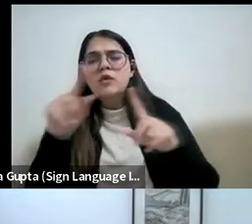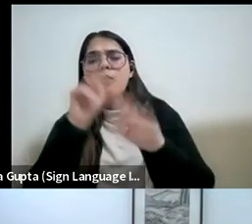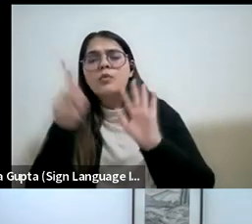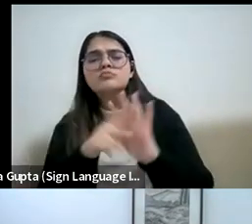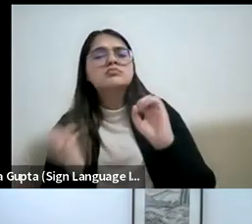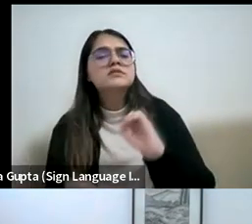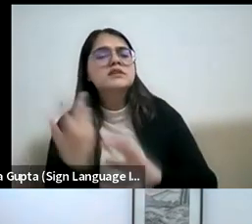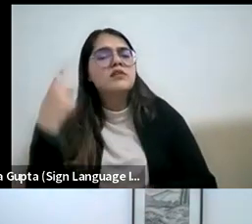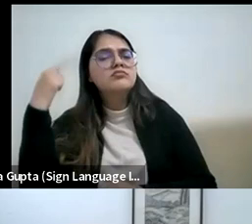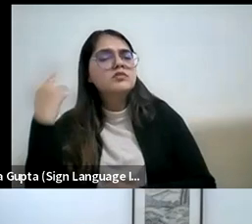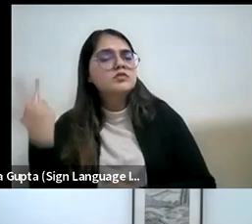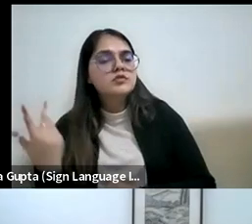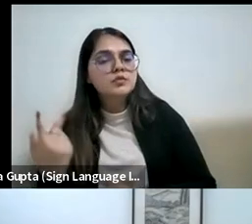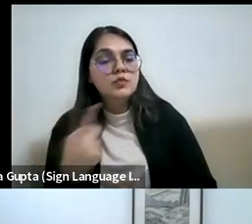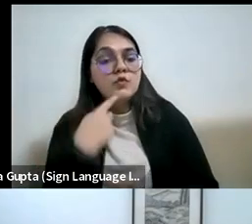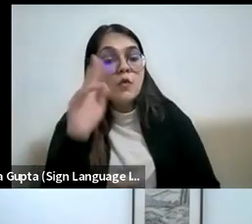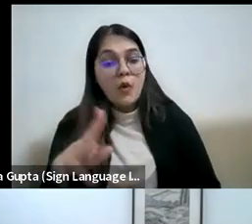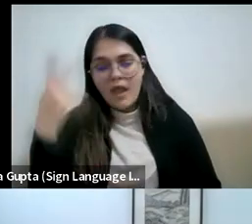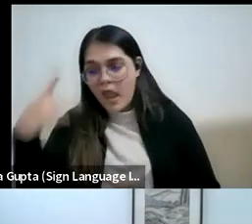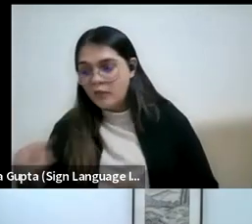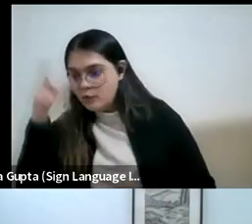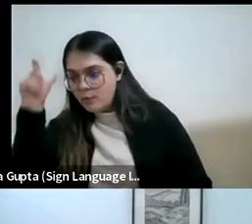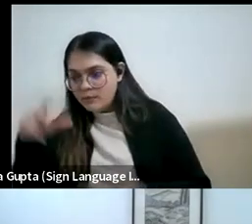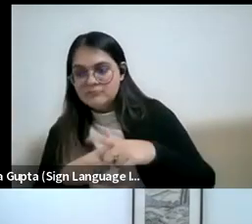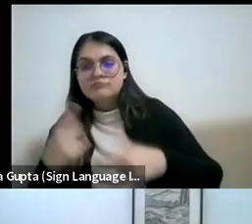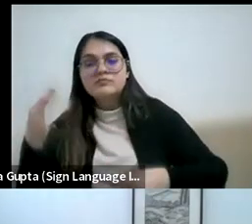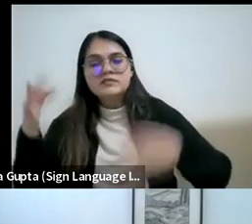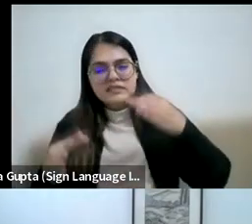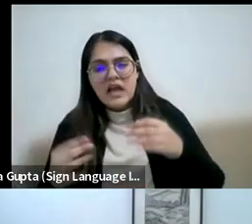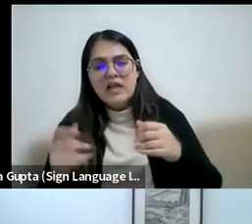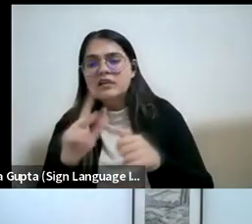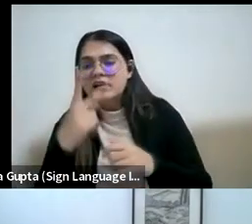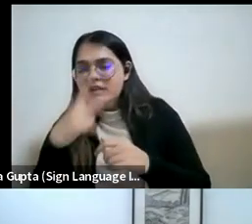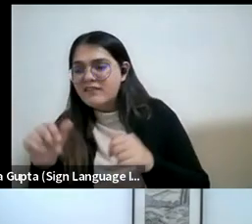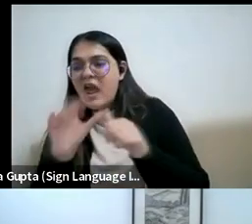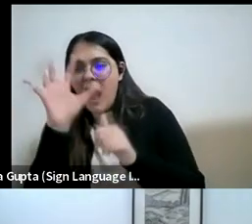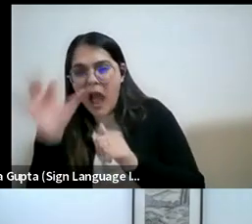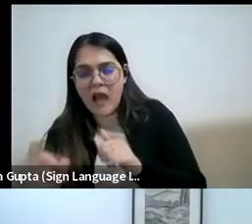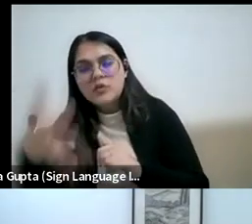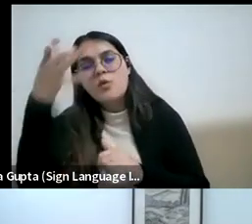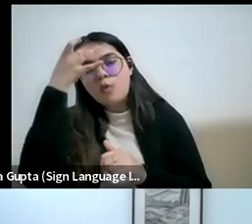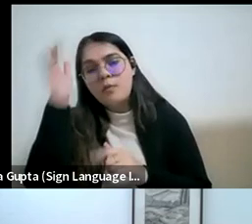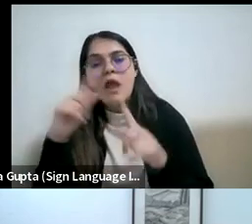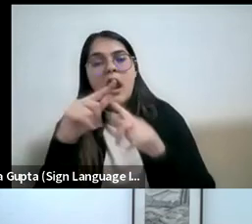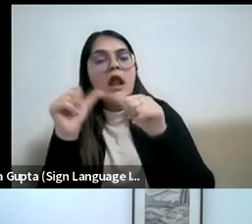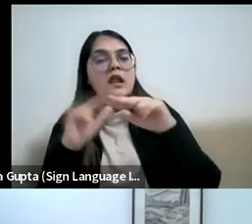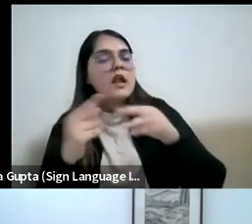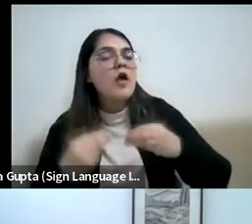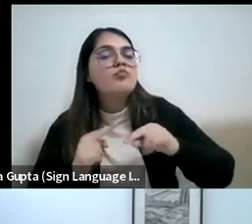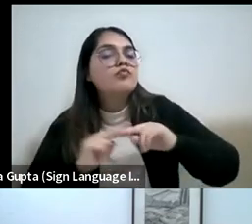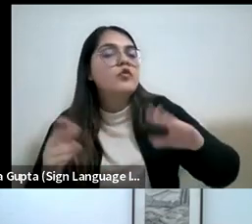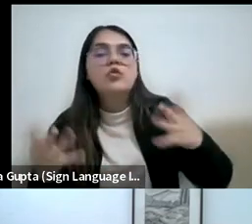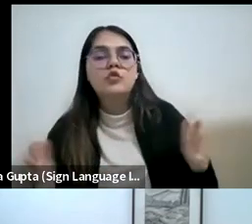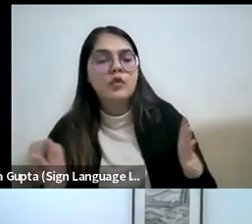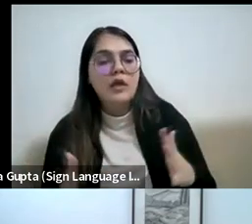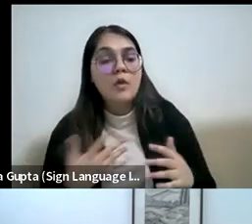and for anyone who's working on judicial reforms, data accessibility has always been an issue. And I think everyone's really been spearheading the want